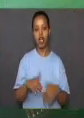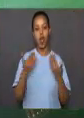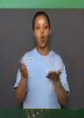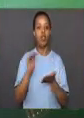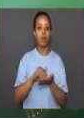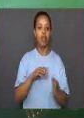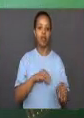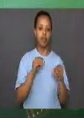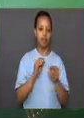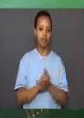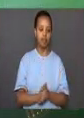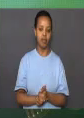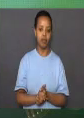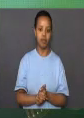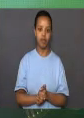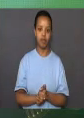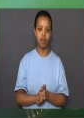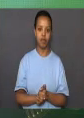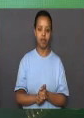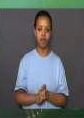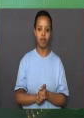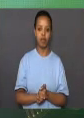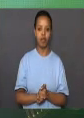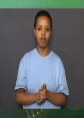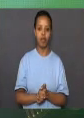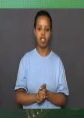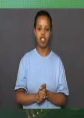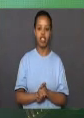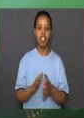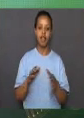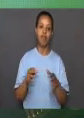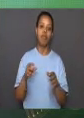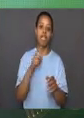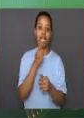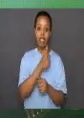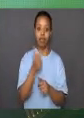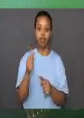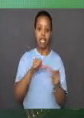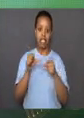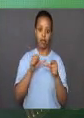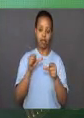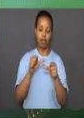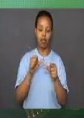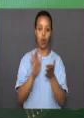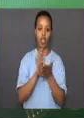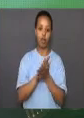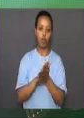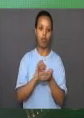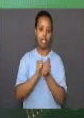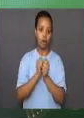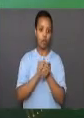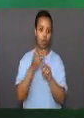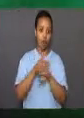Welcome back, students. Trade papers with your neighbor so you can mark each other's